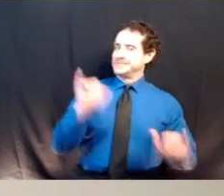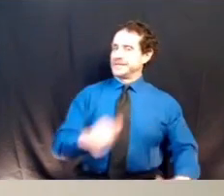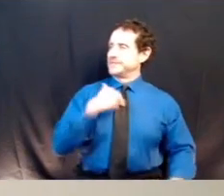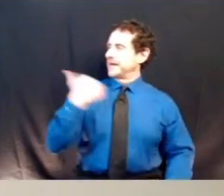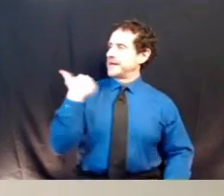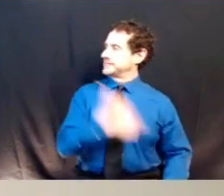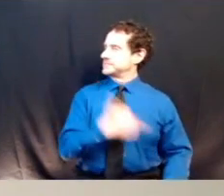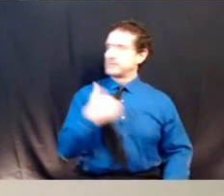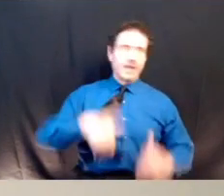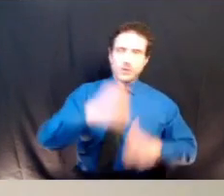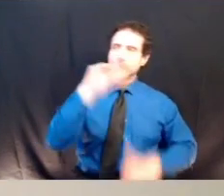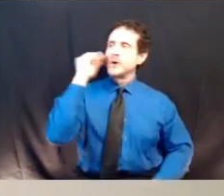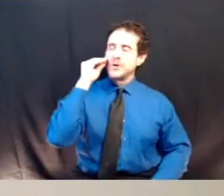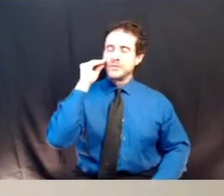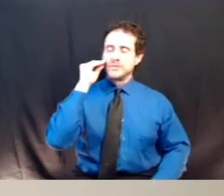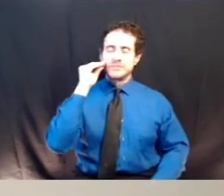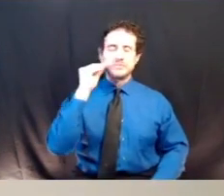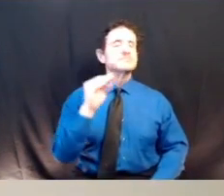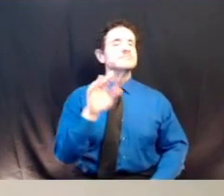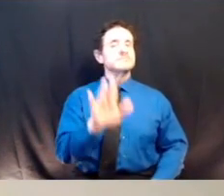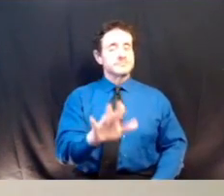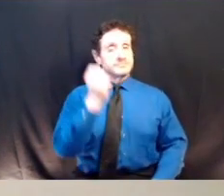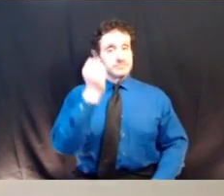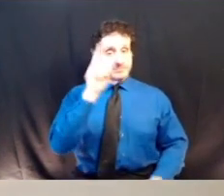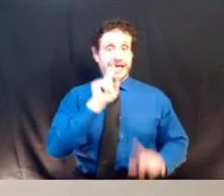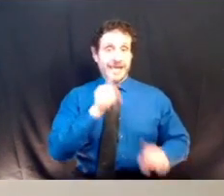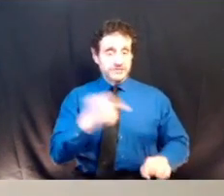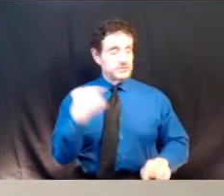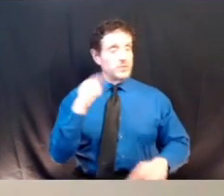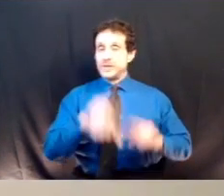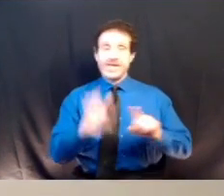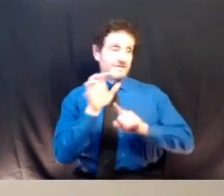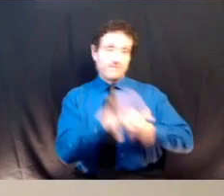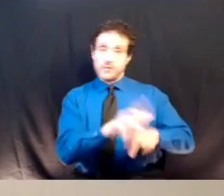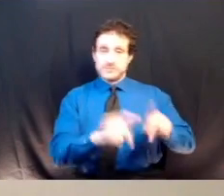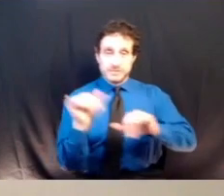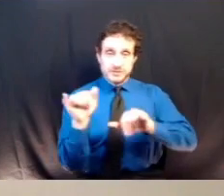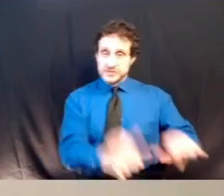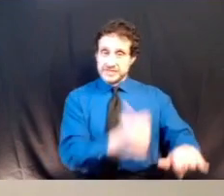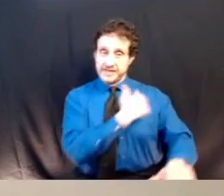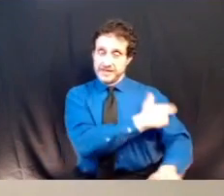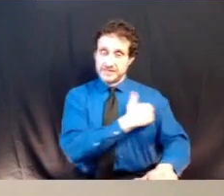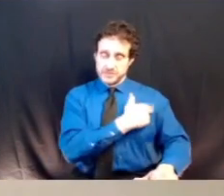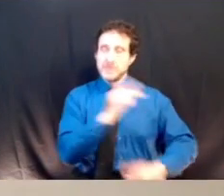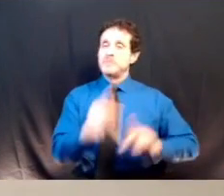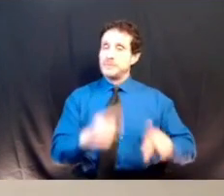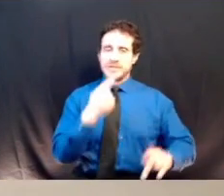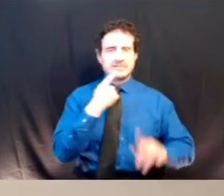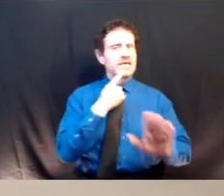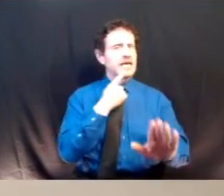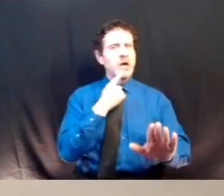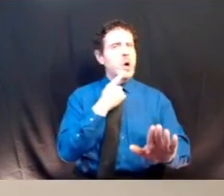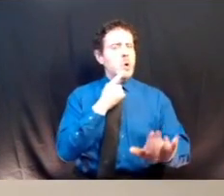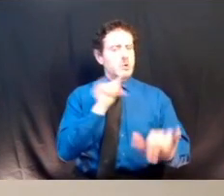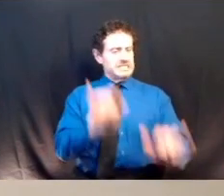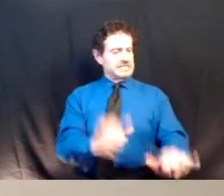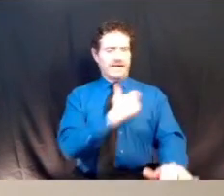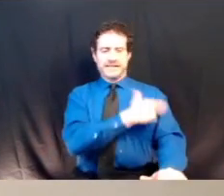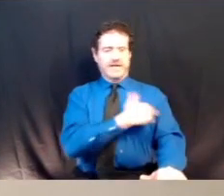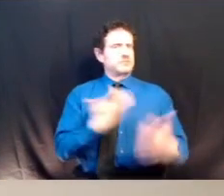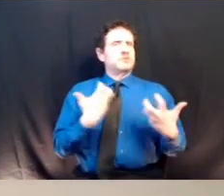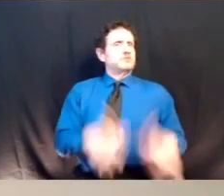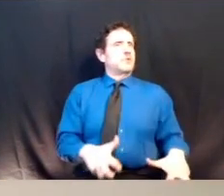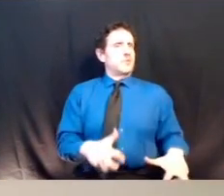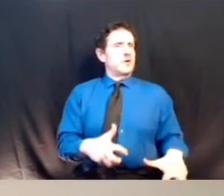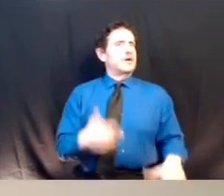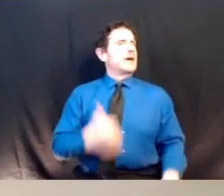We cannot force individuals to be hospitalized. People can refuse hospitalization just like they can refuse to be